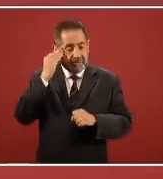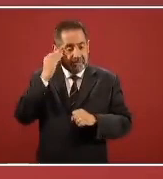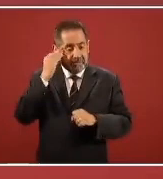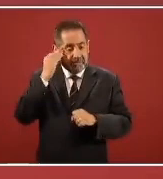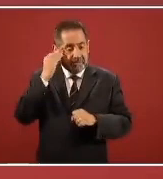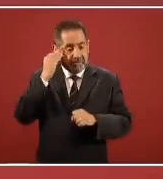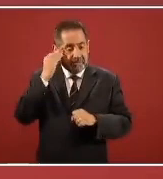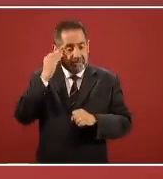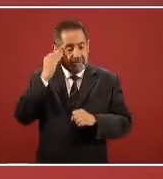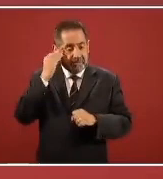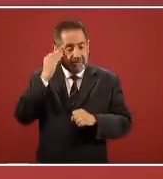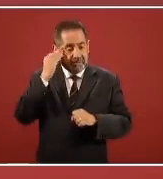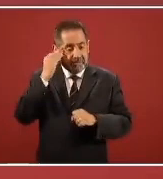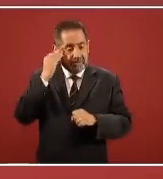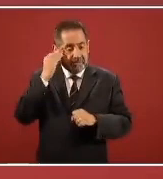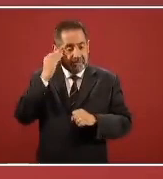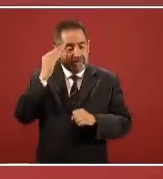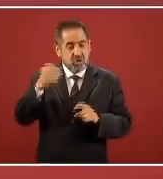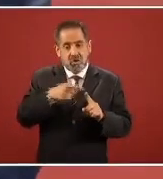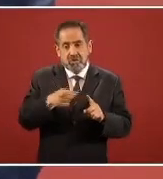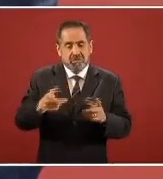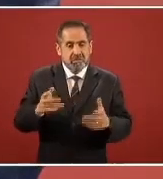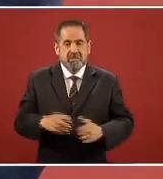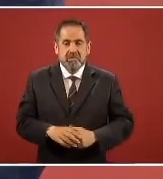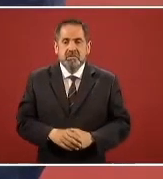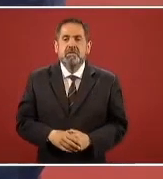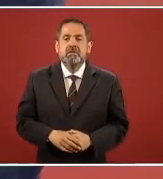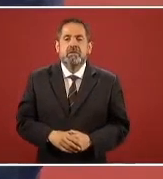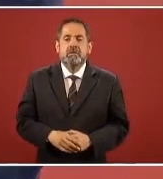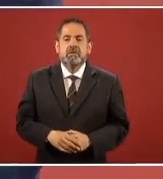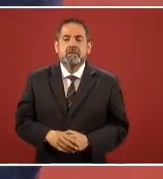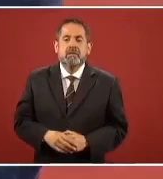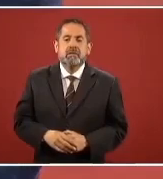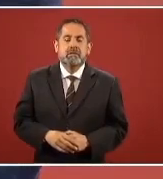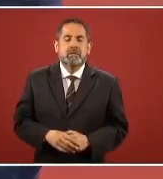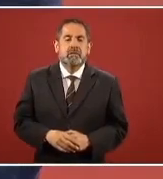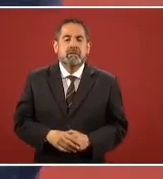looting during the neoliberal period.